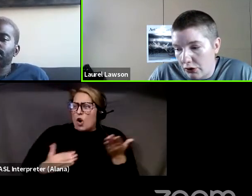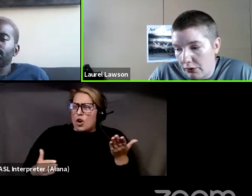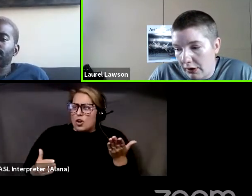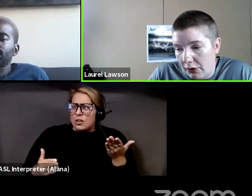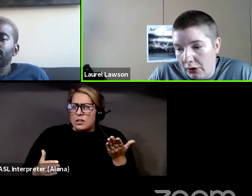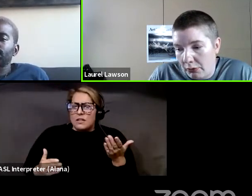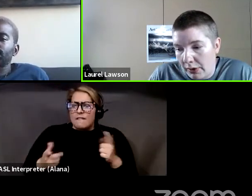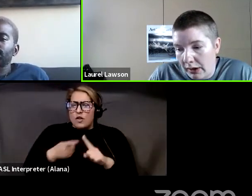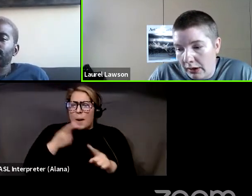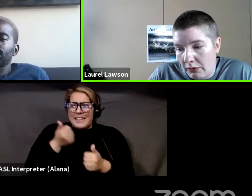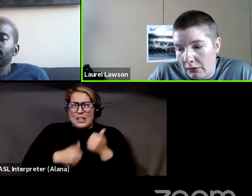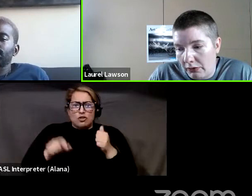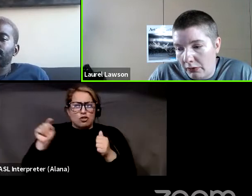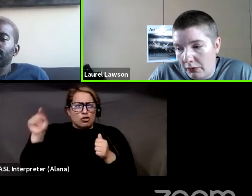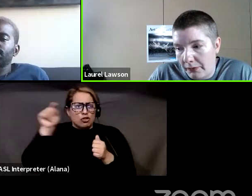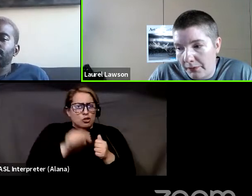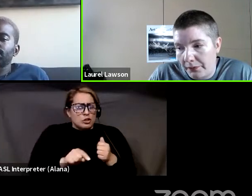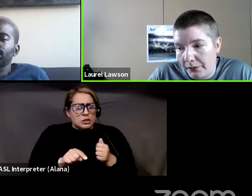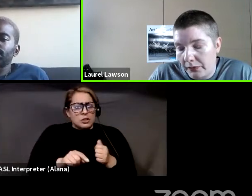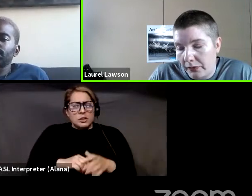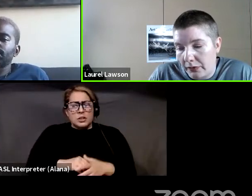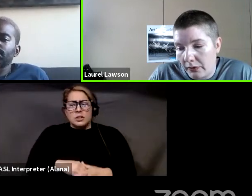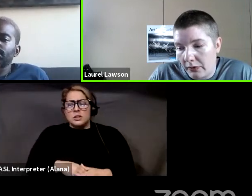which is always,